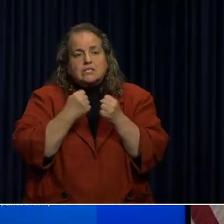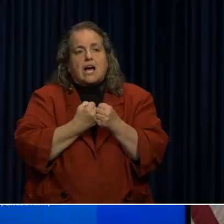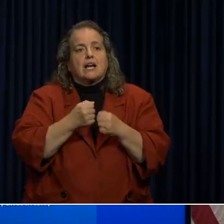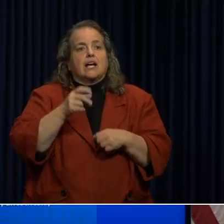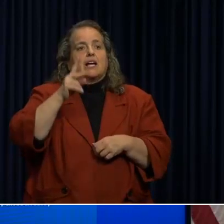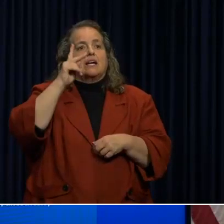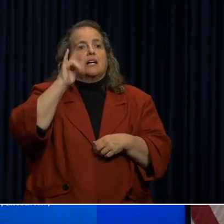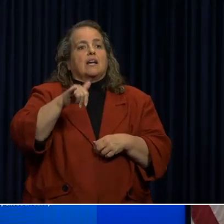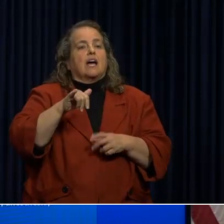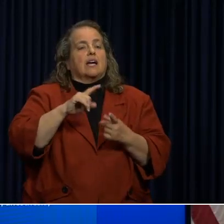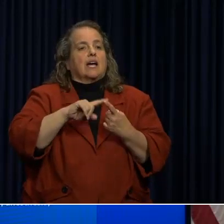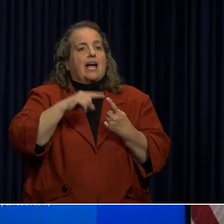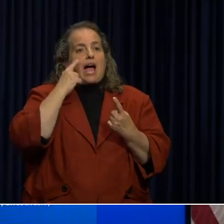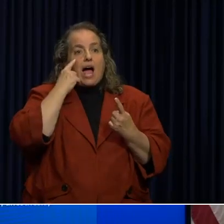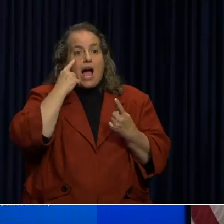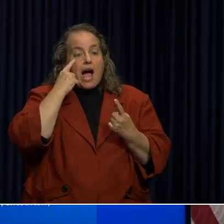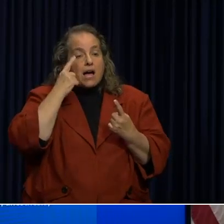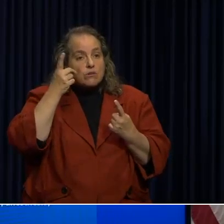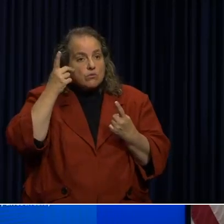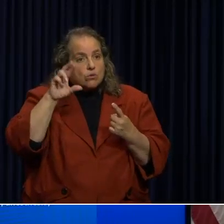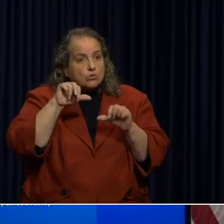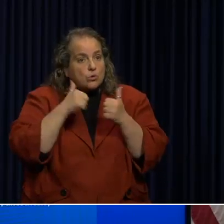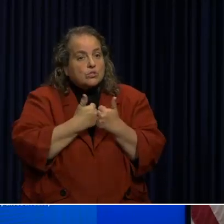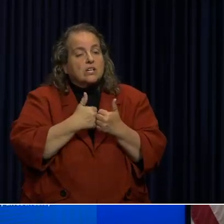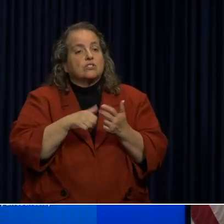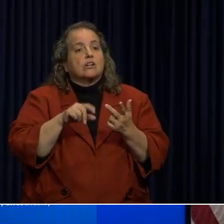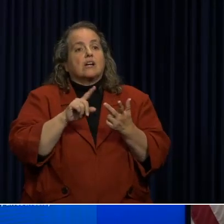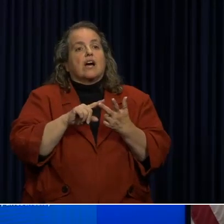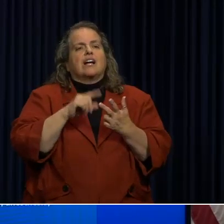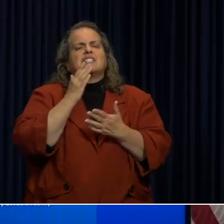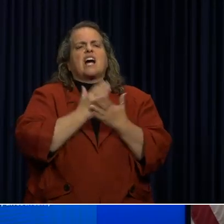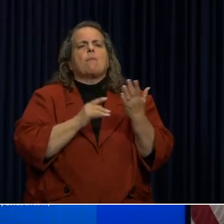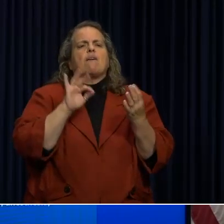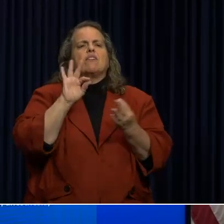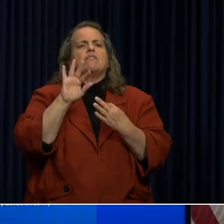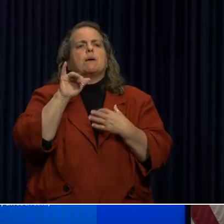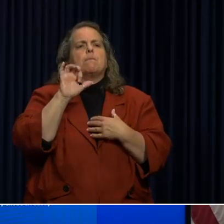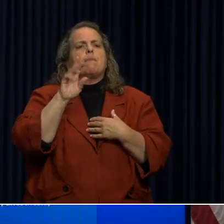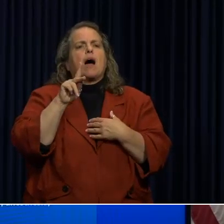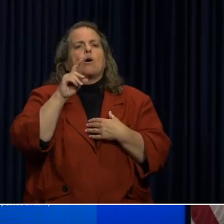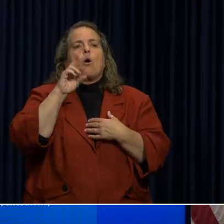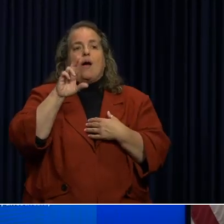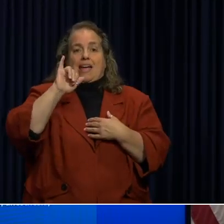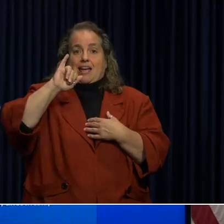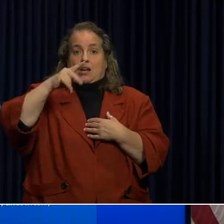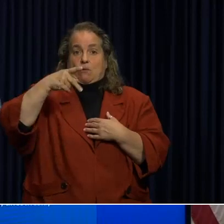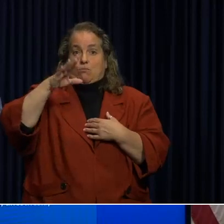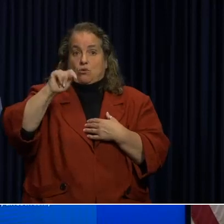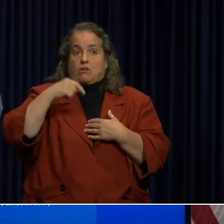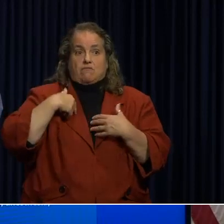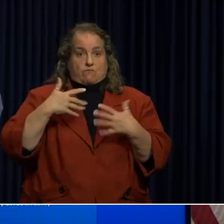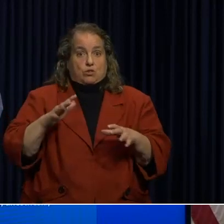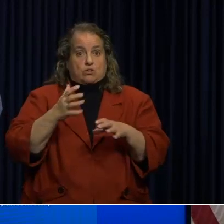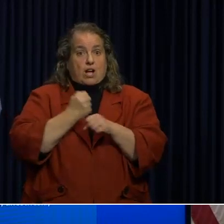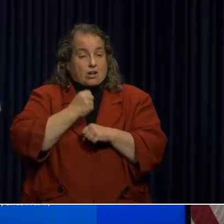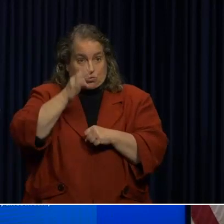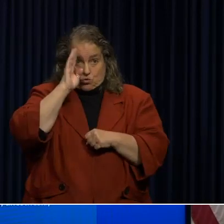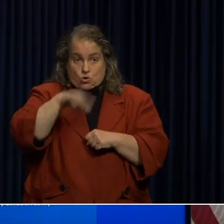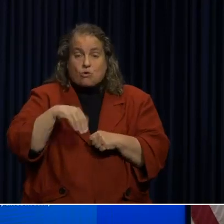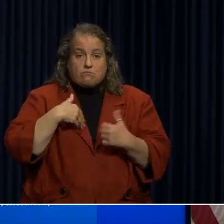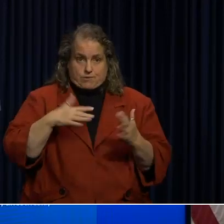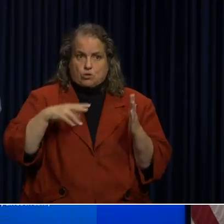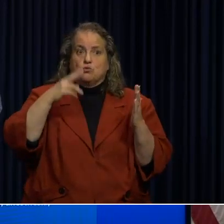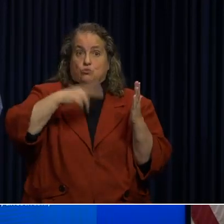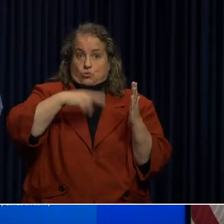Kentucky Optometric Association are just some of the feedback or input I've already gotten. I want you to know we read this stuff,